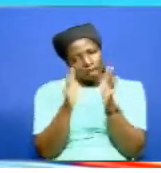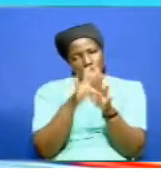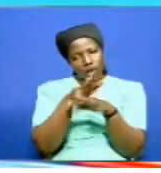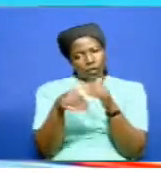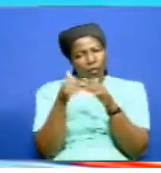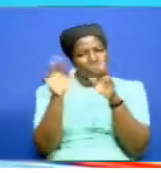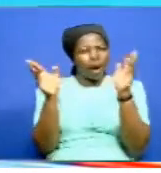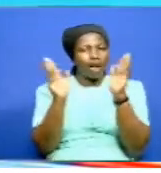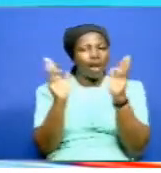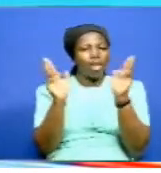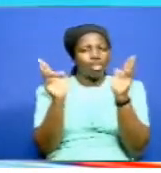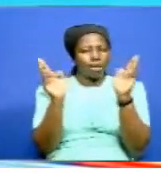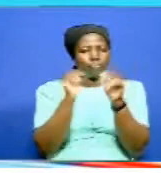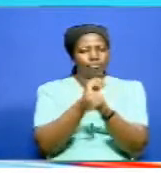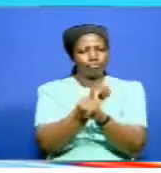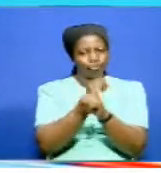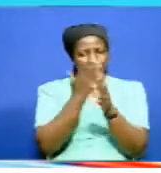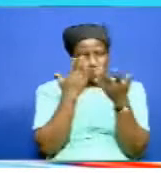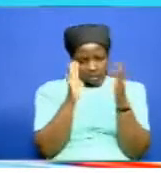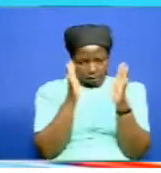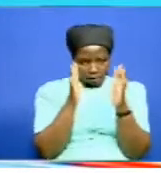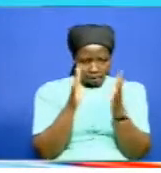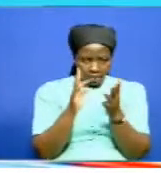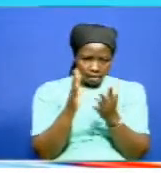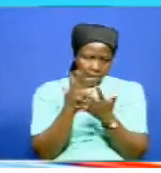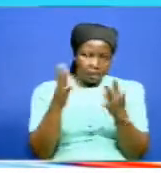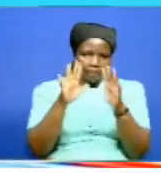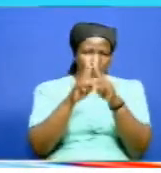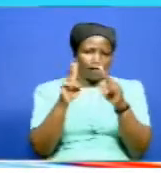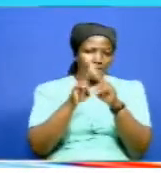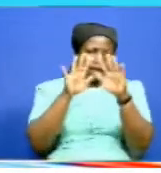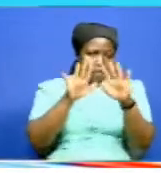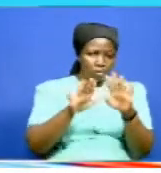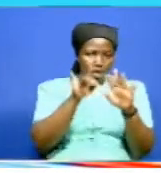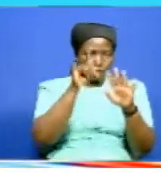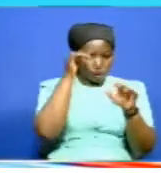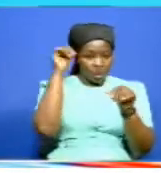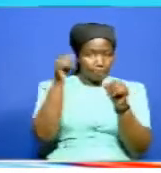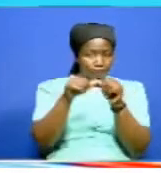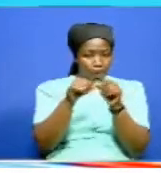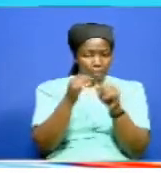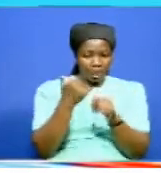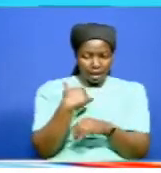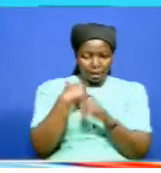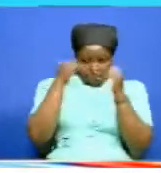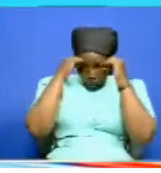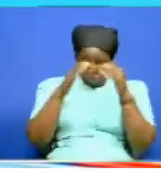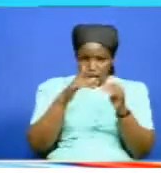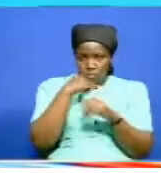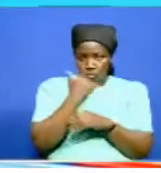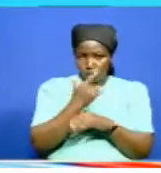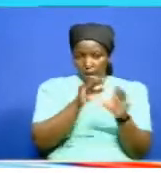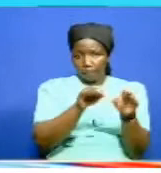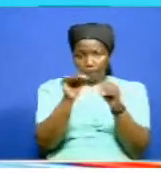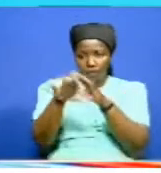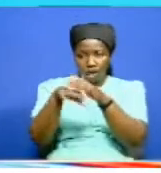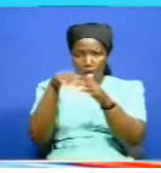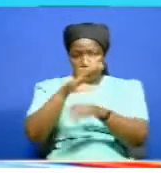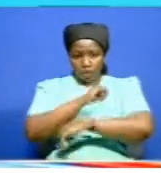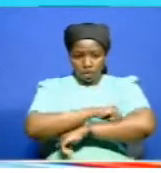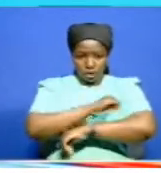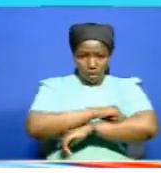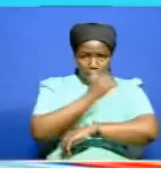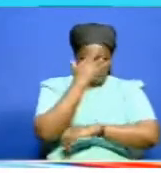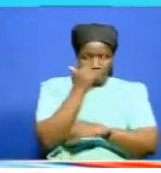and secure. And something very important he has talked about is that you do remember that they were students who were displaced because of